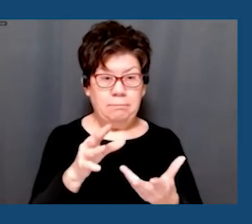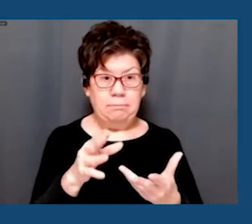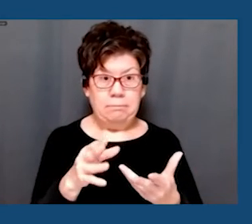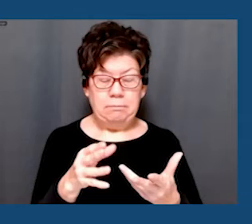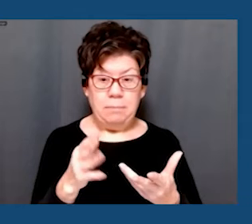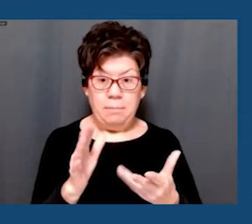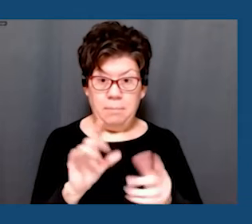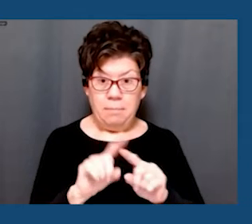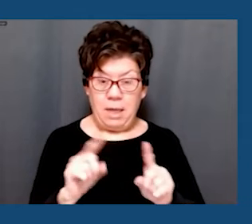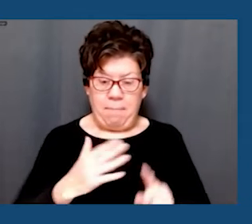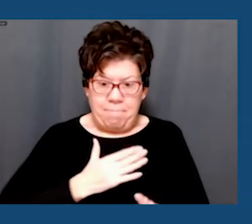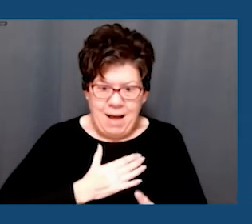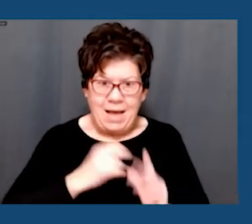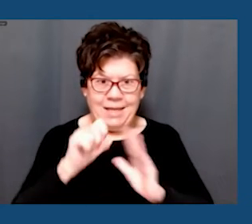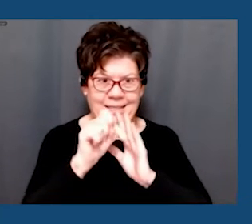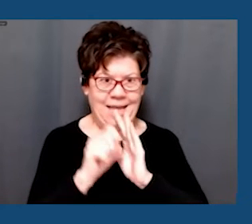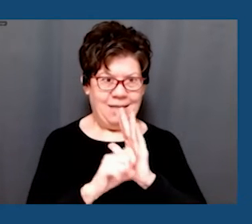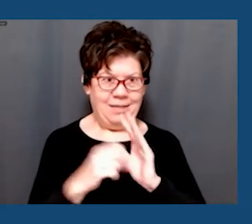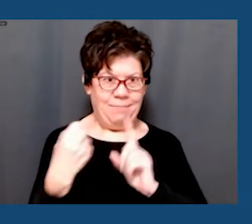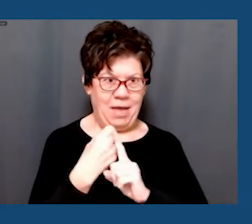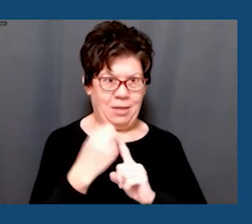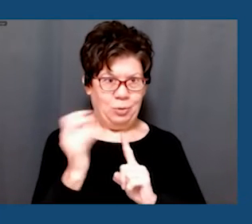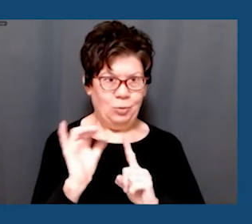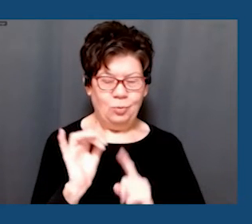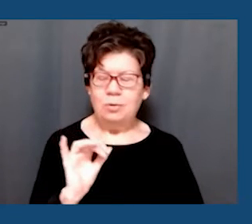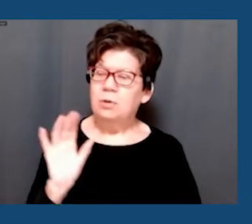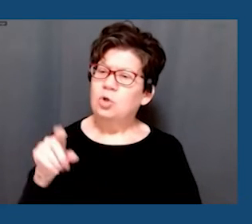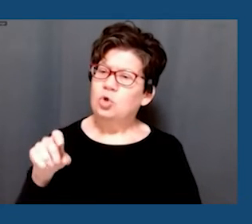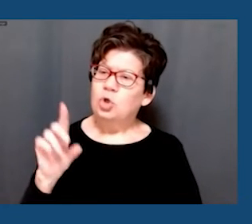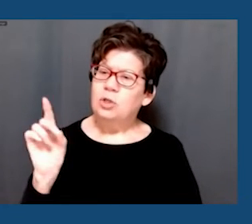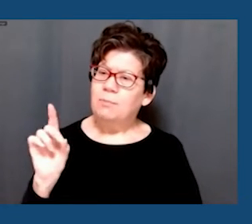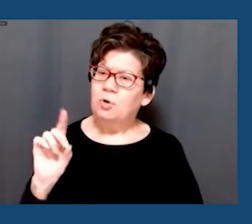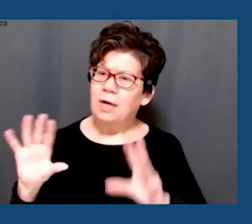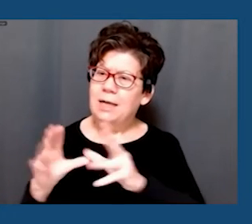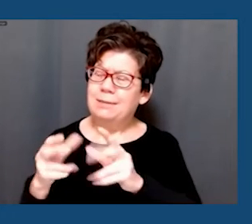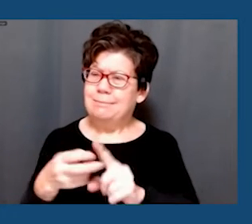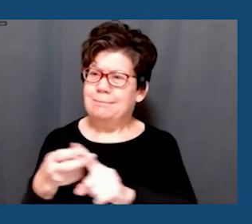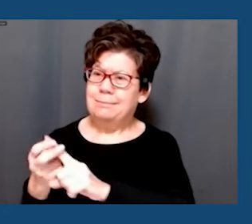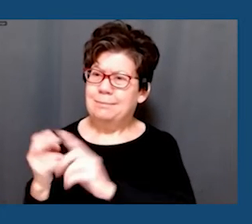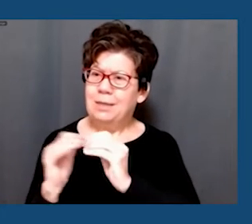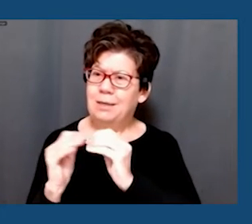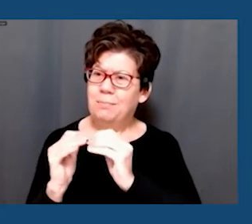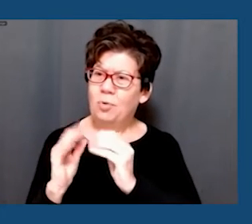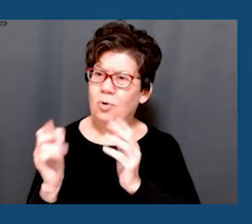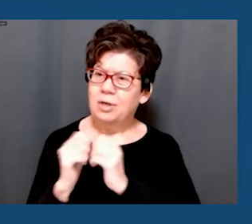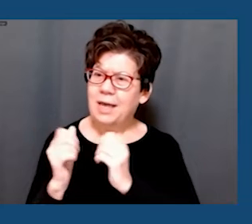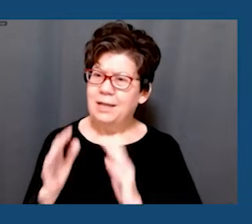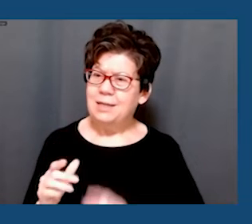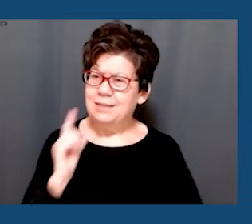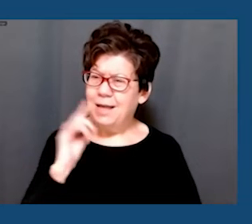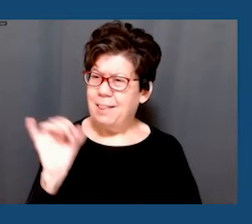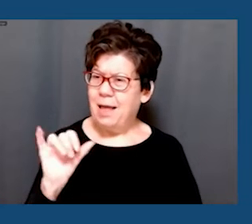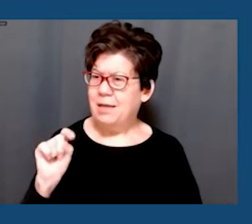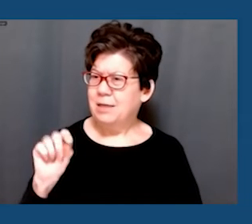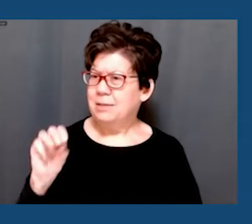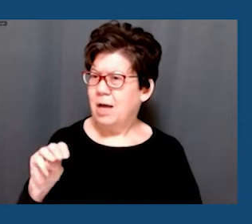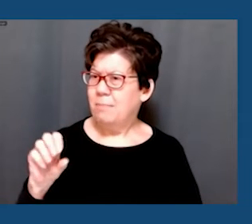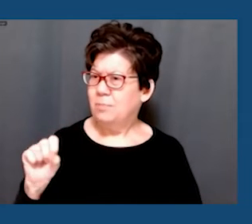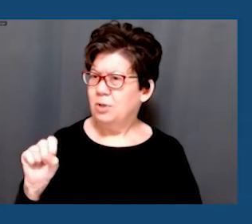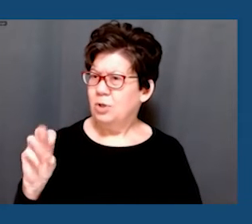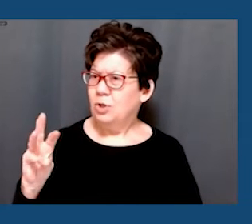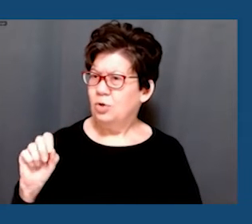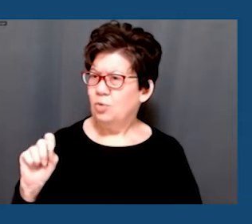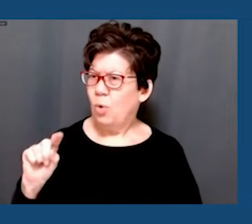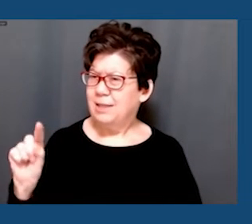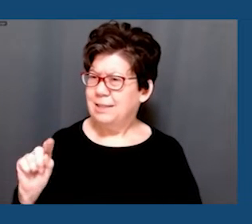is affected, and that's why I'm so engaged in this. Should Democrats be recruiting more candidates like Tom Suozzi after he won that special election? Did Suozzi's